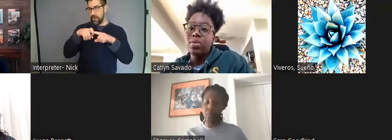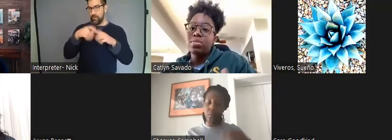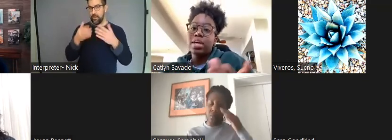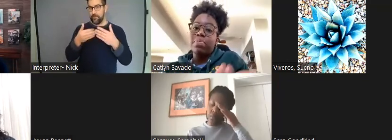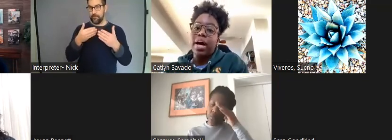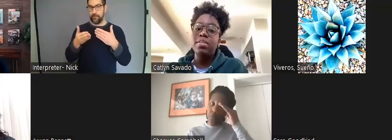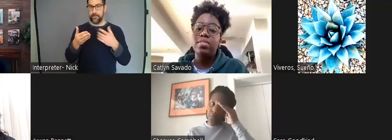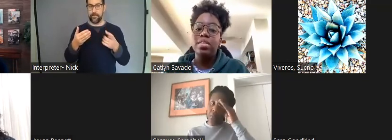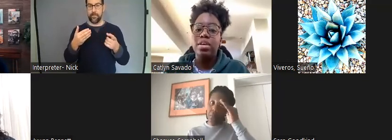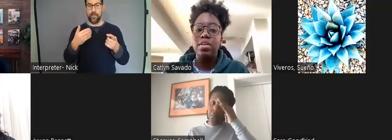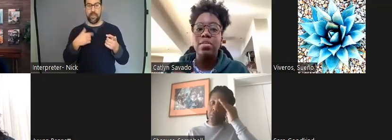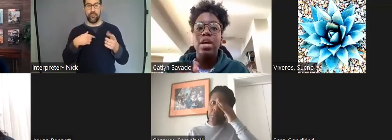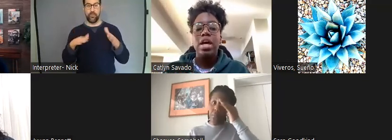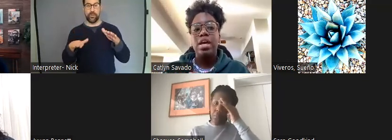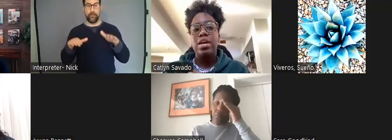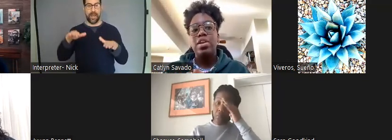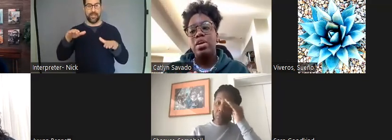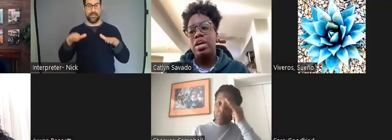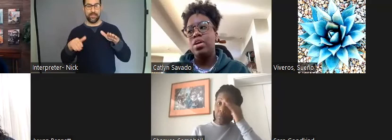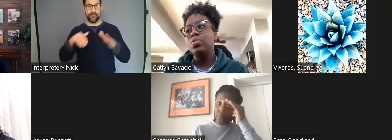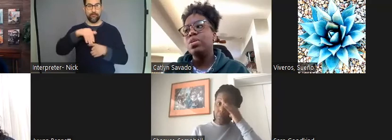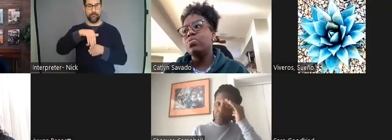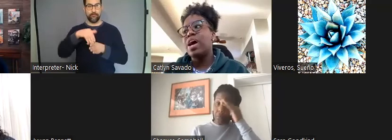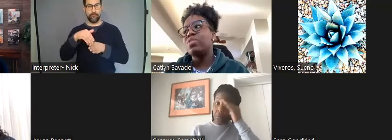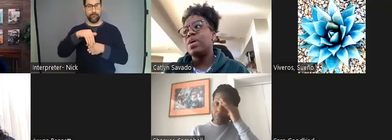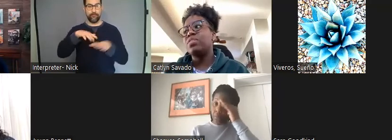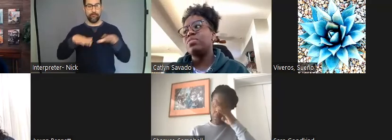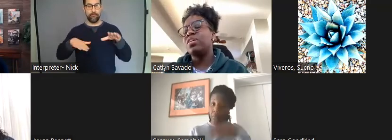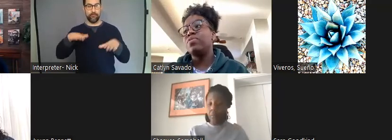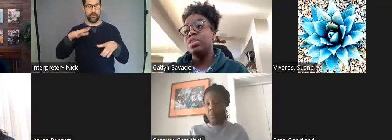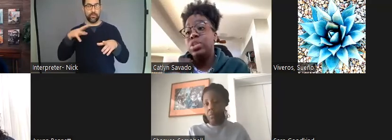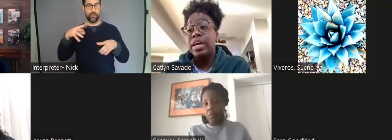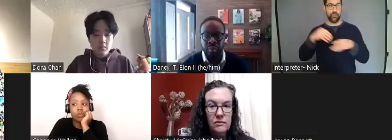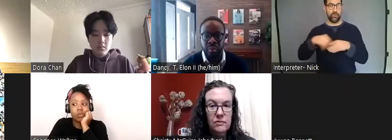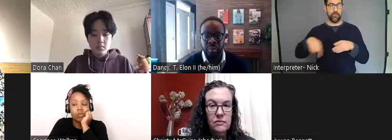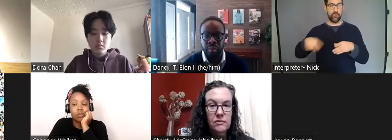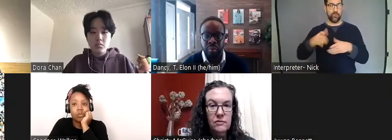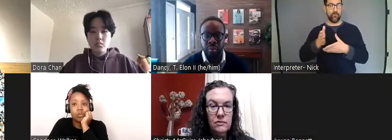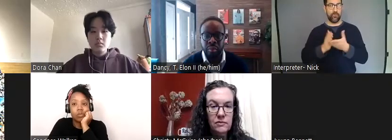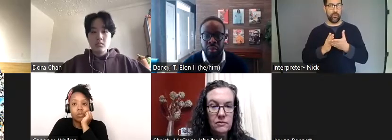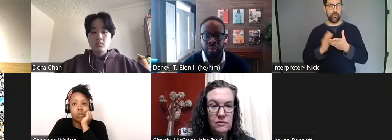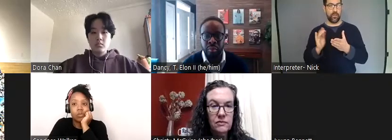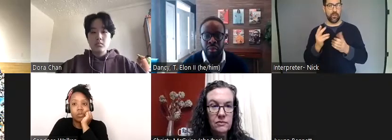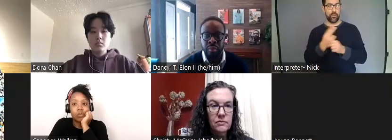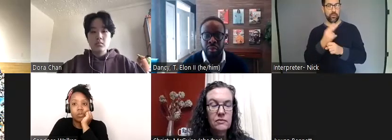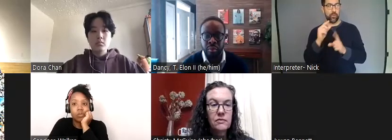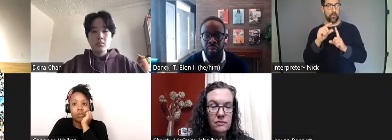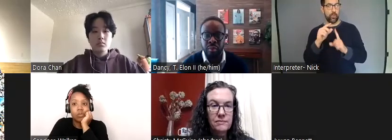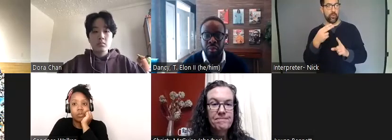having those like balancing things and including those aspects of like we've used the word